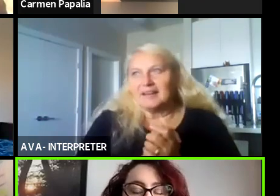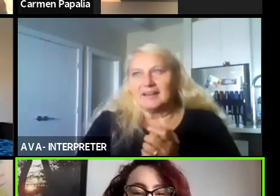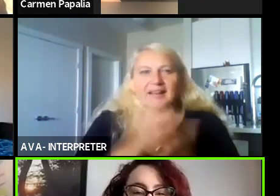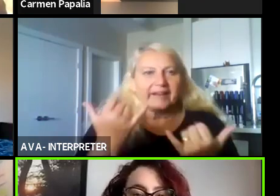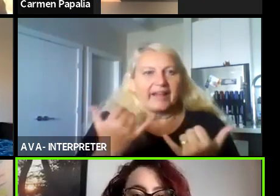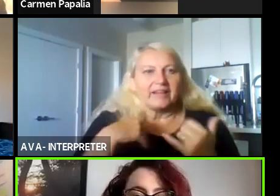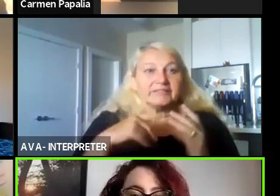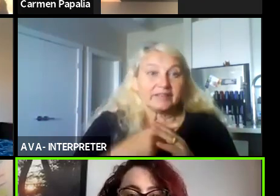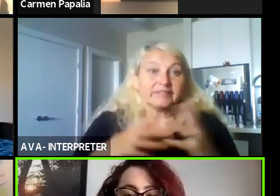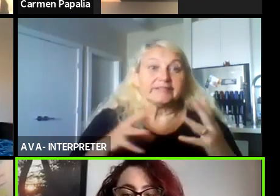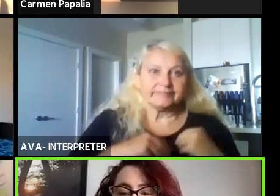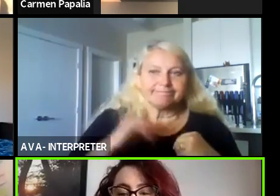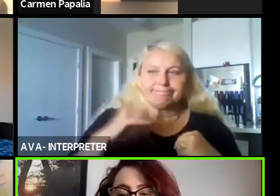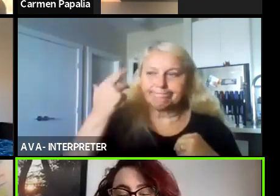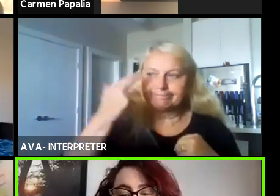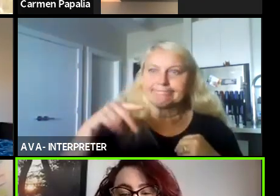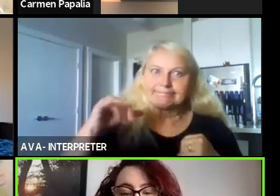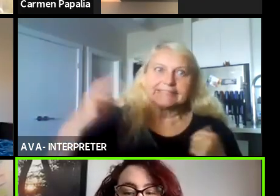of slowly emerging from